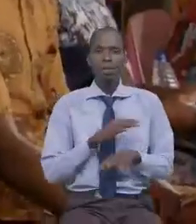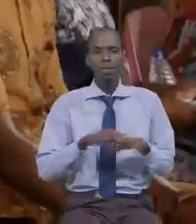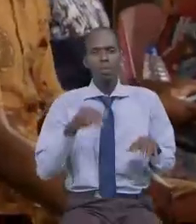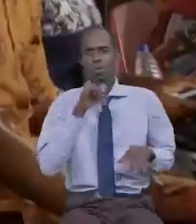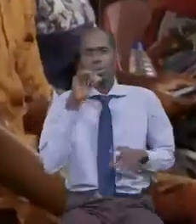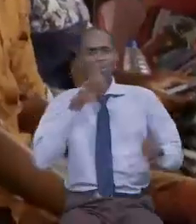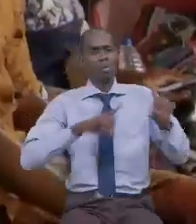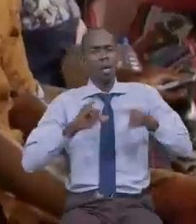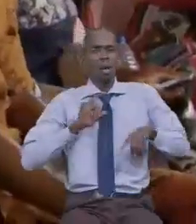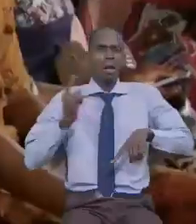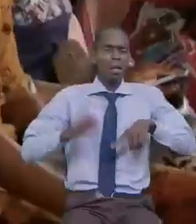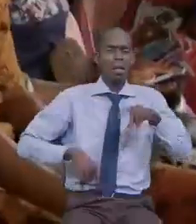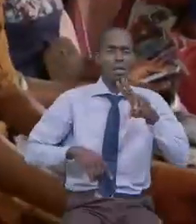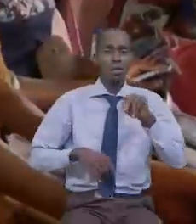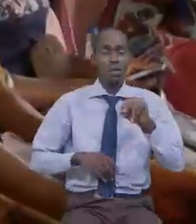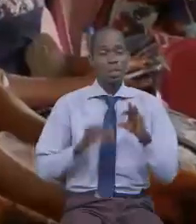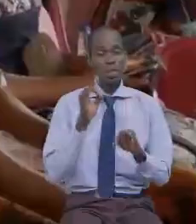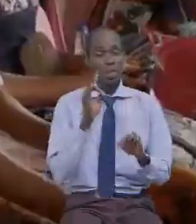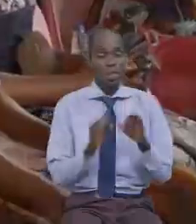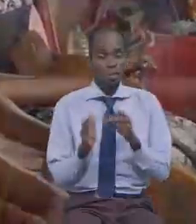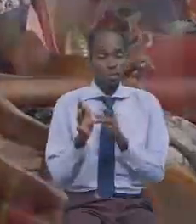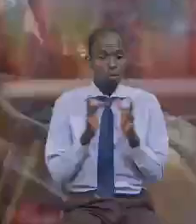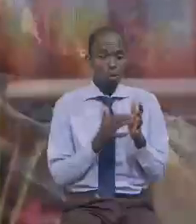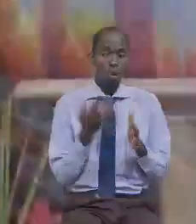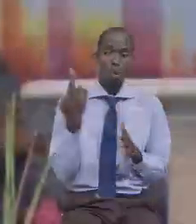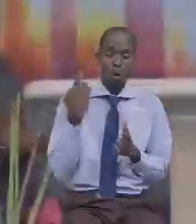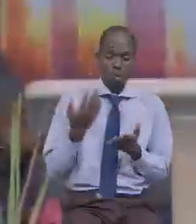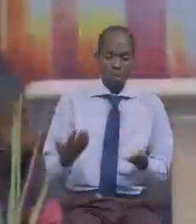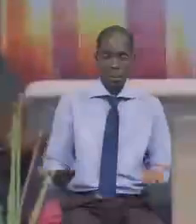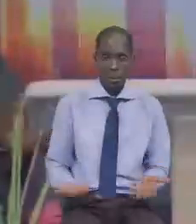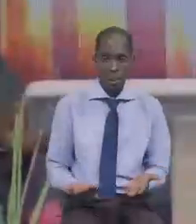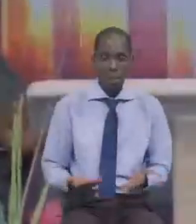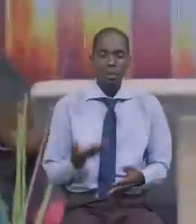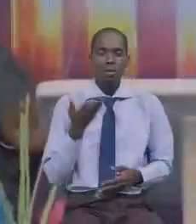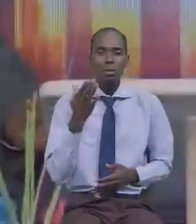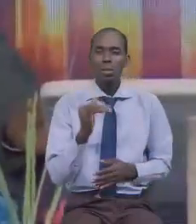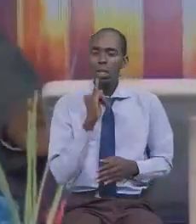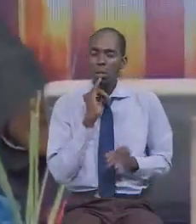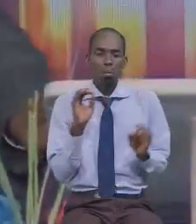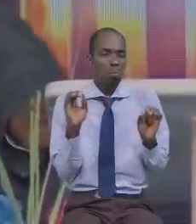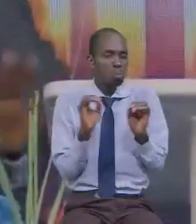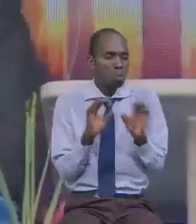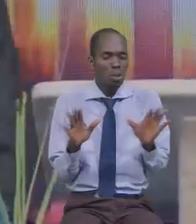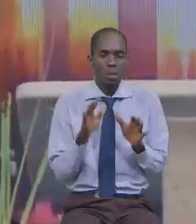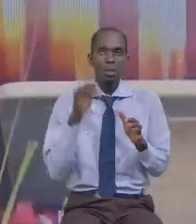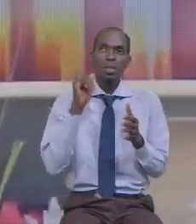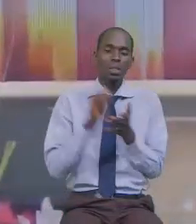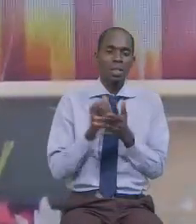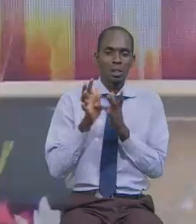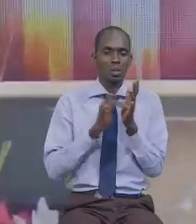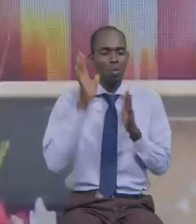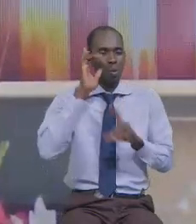cannot, because if Jesus were here, there is nothing he will say I cannot do.